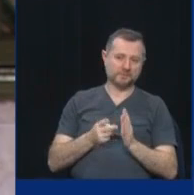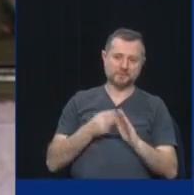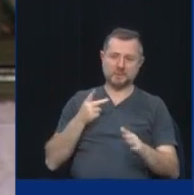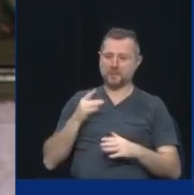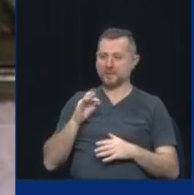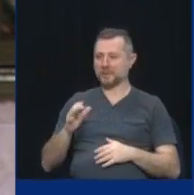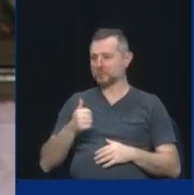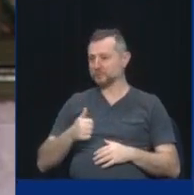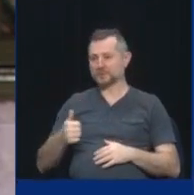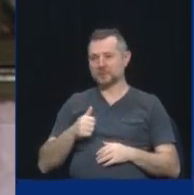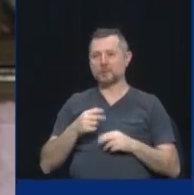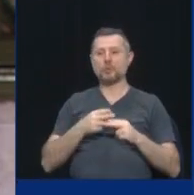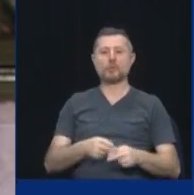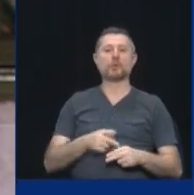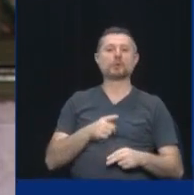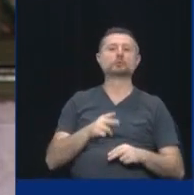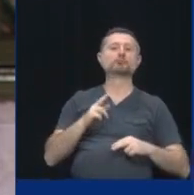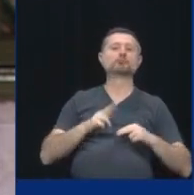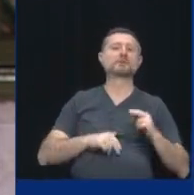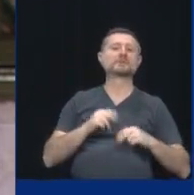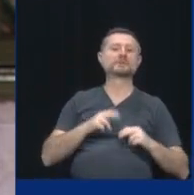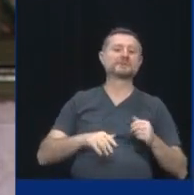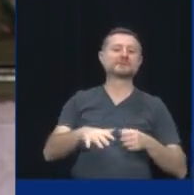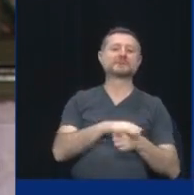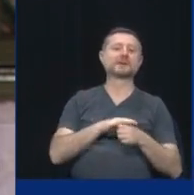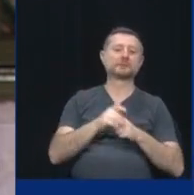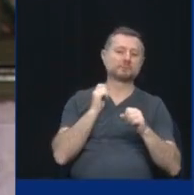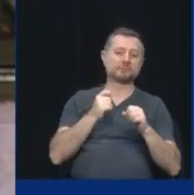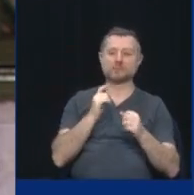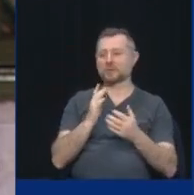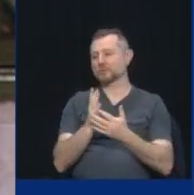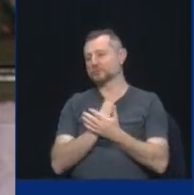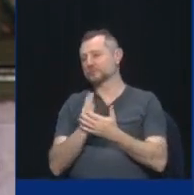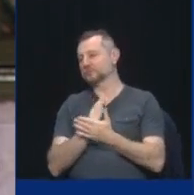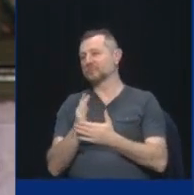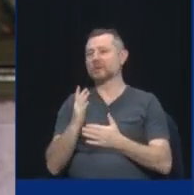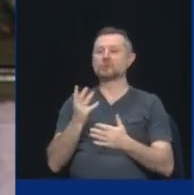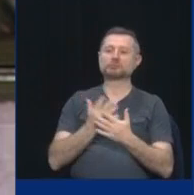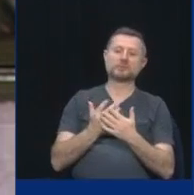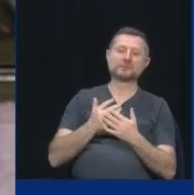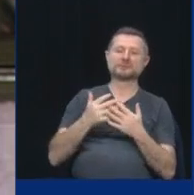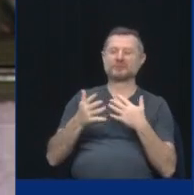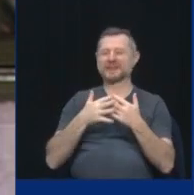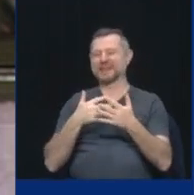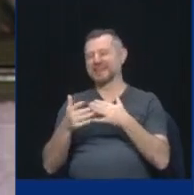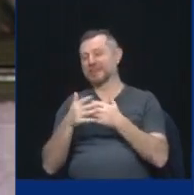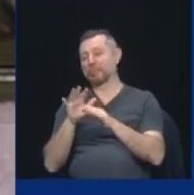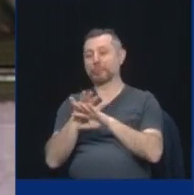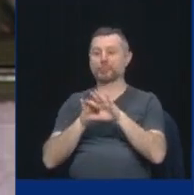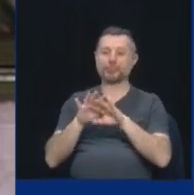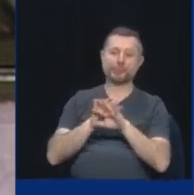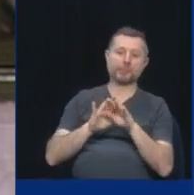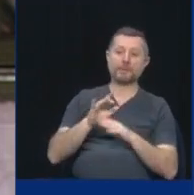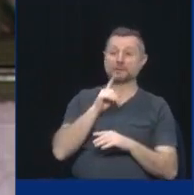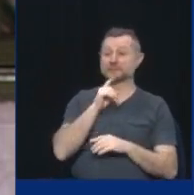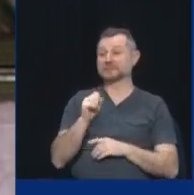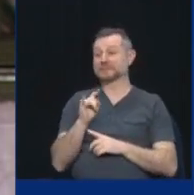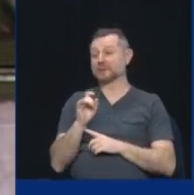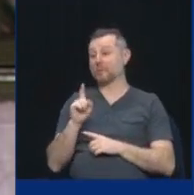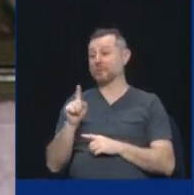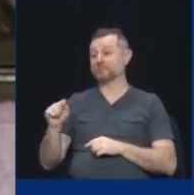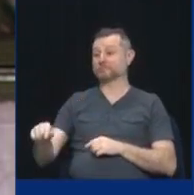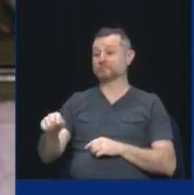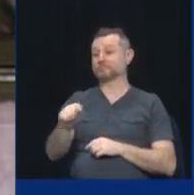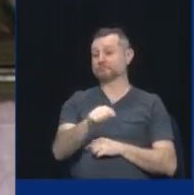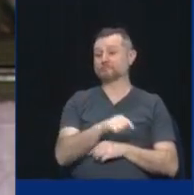site. So it is somewhere in the gray area. It is a construction site that is building a